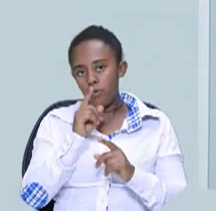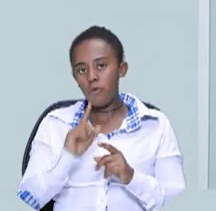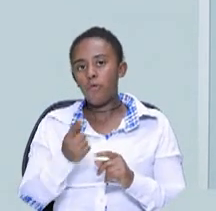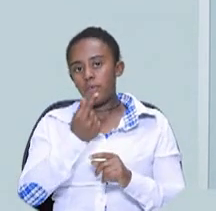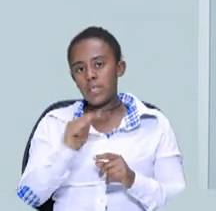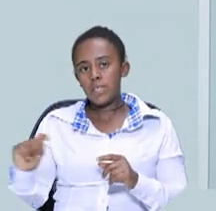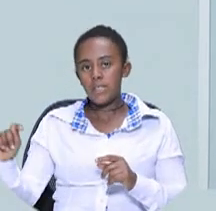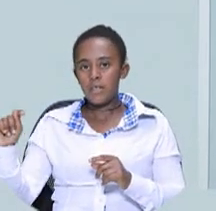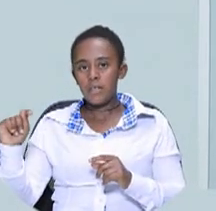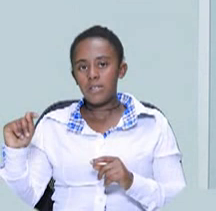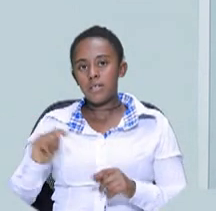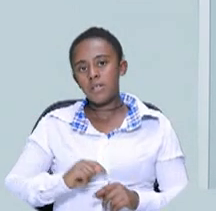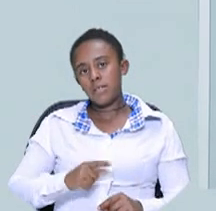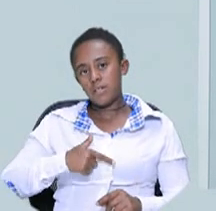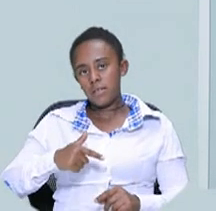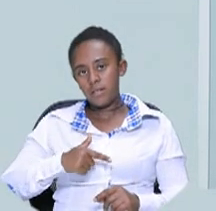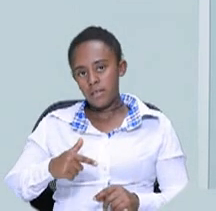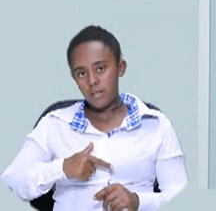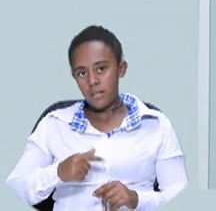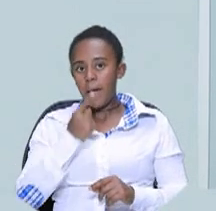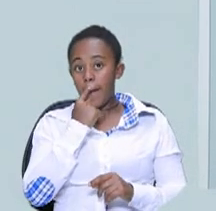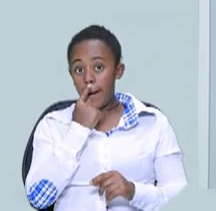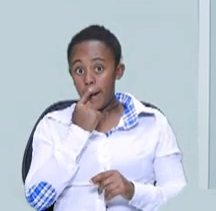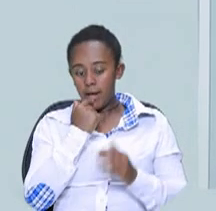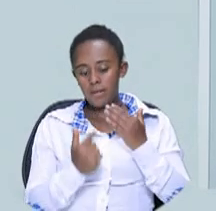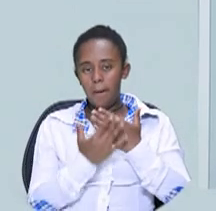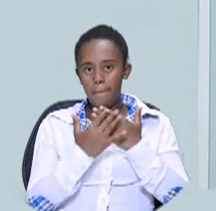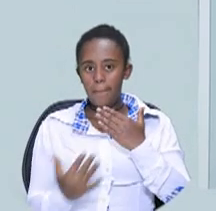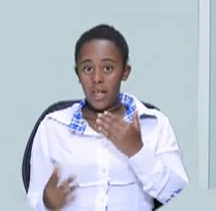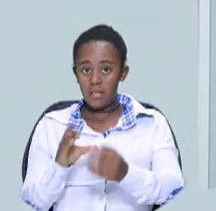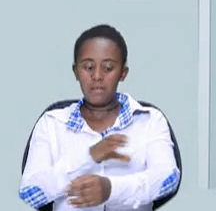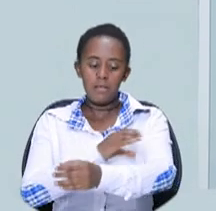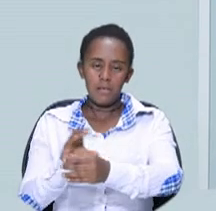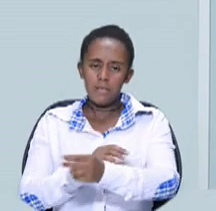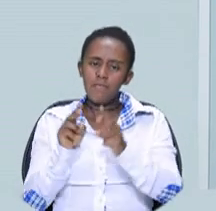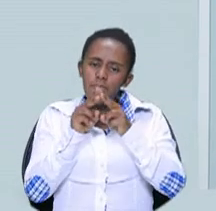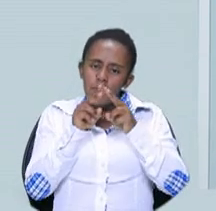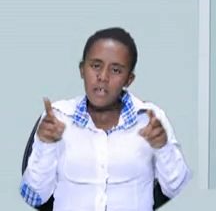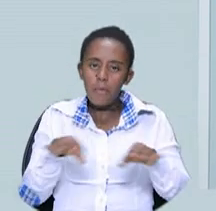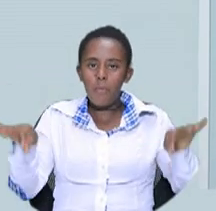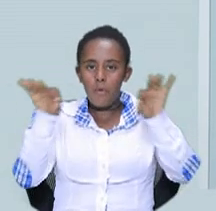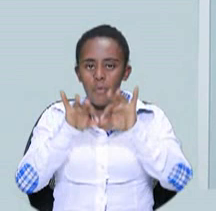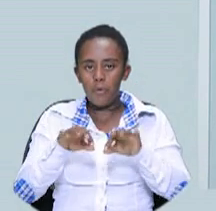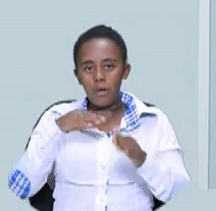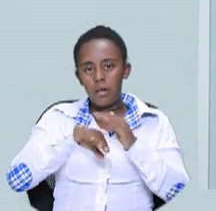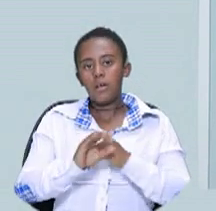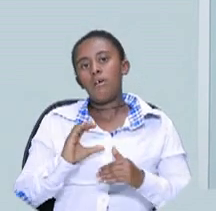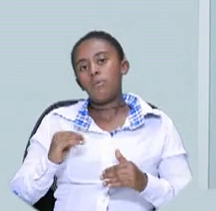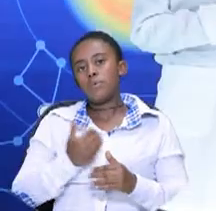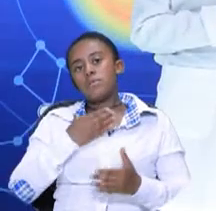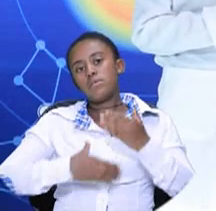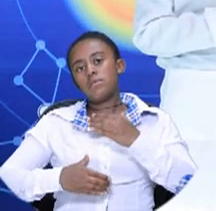the heart is red blood cells. You know that red blood cells are very important in our circulatory